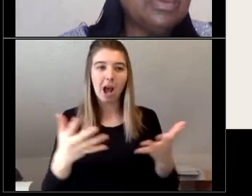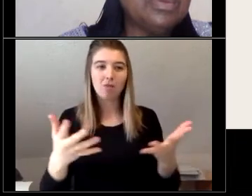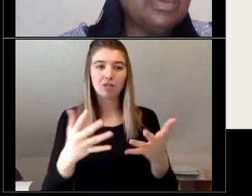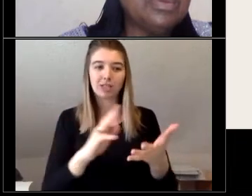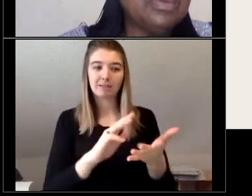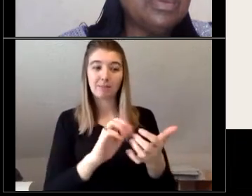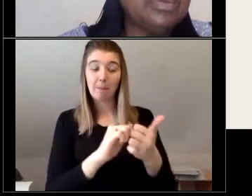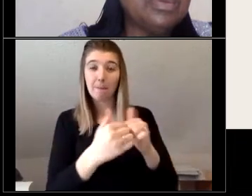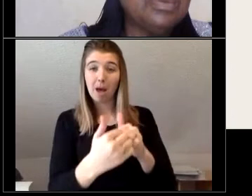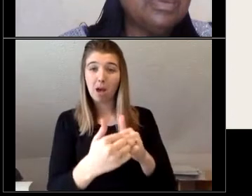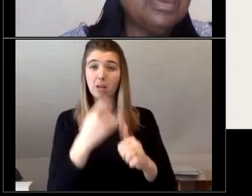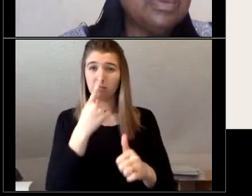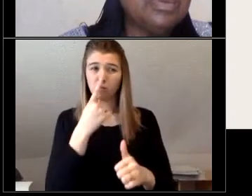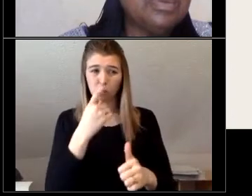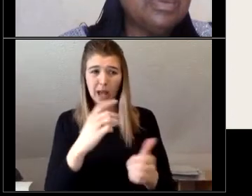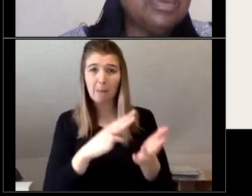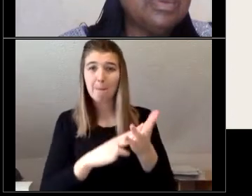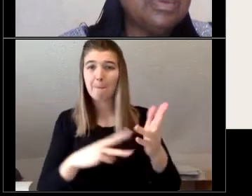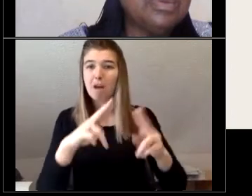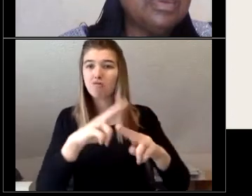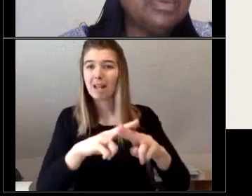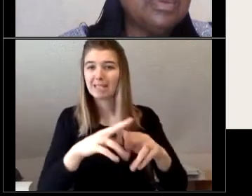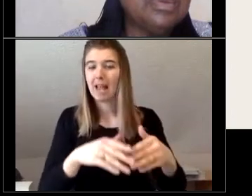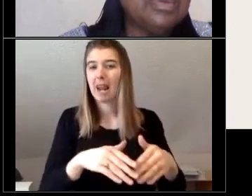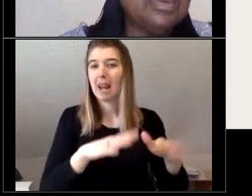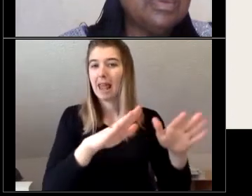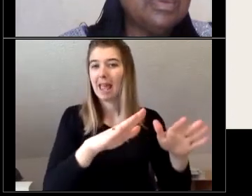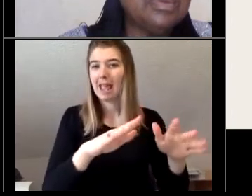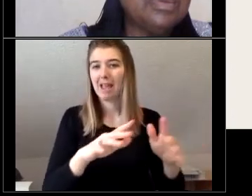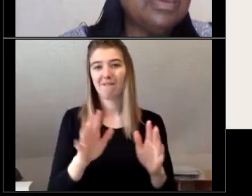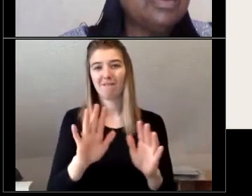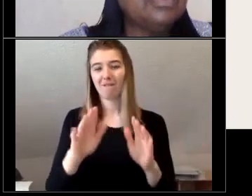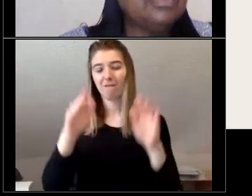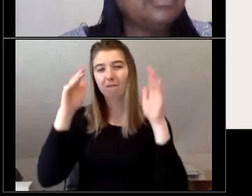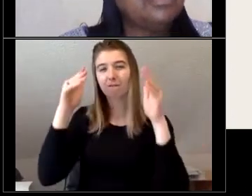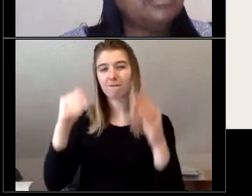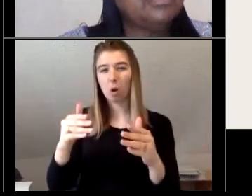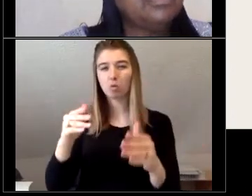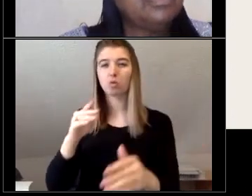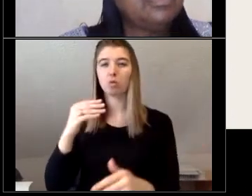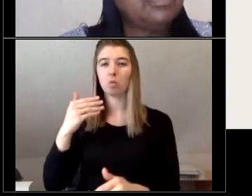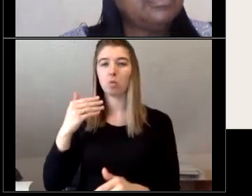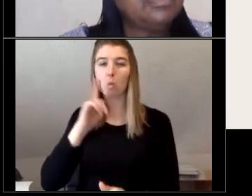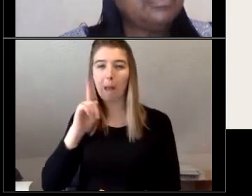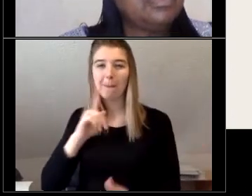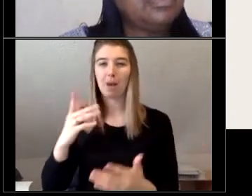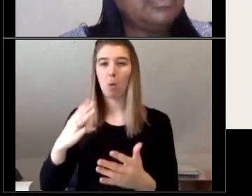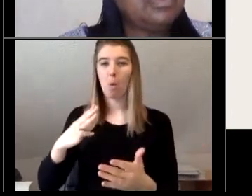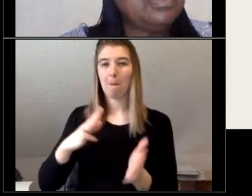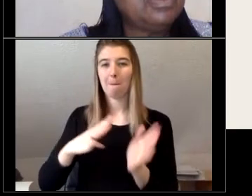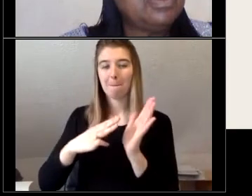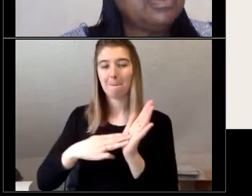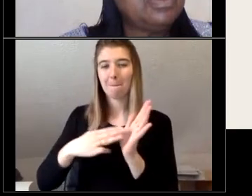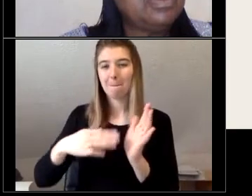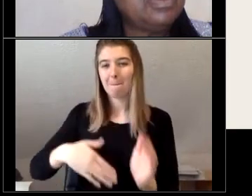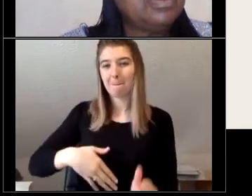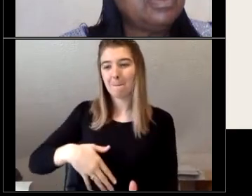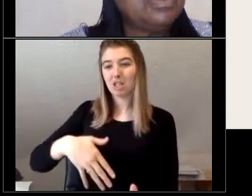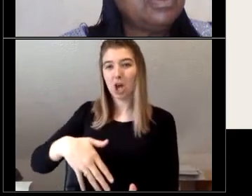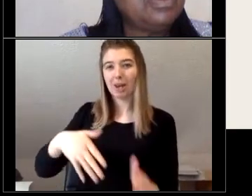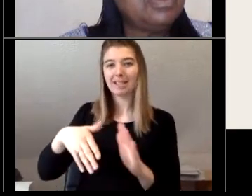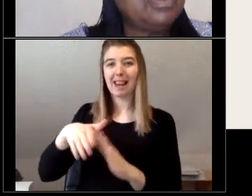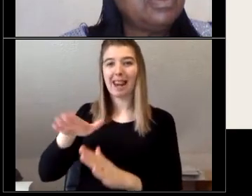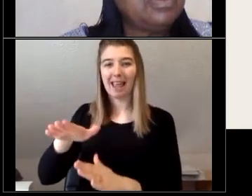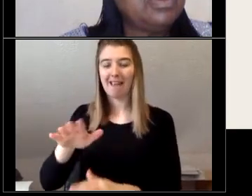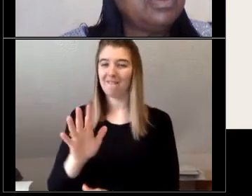parental leave and not having those policies really focused only on mothers or on women, and thinking more